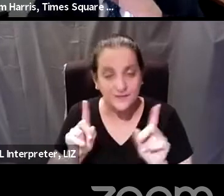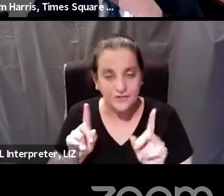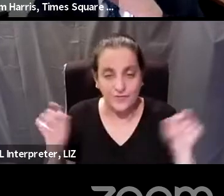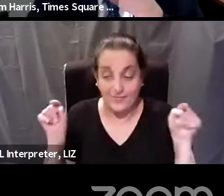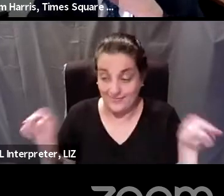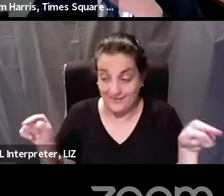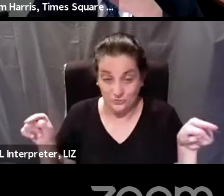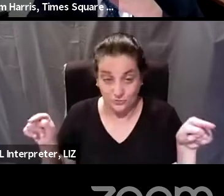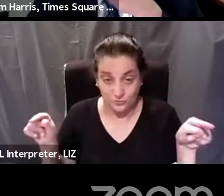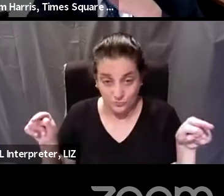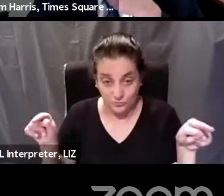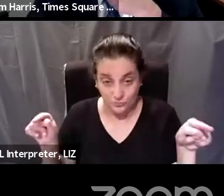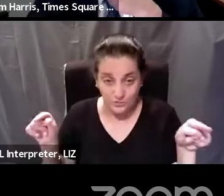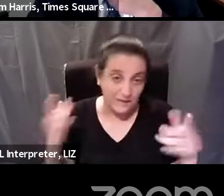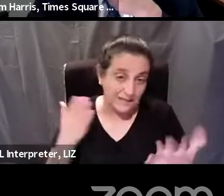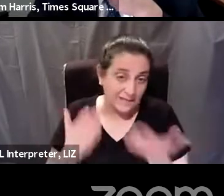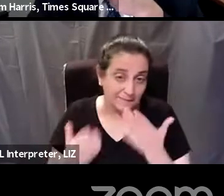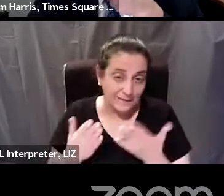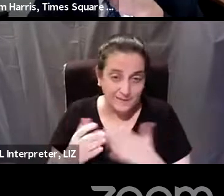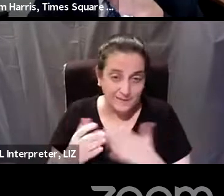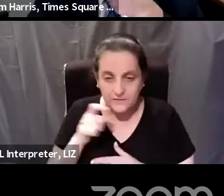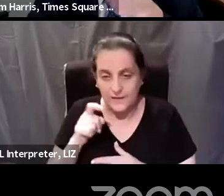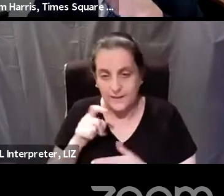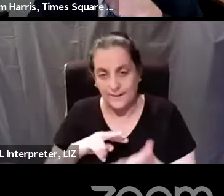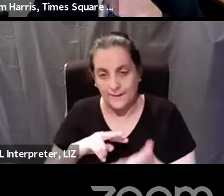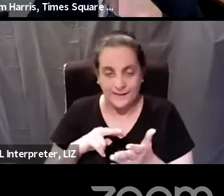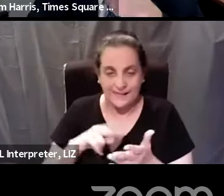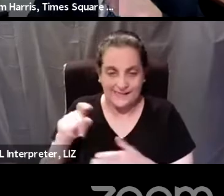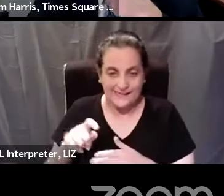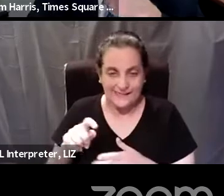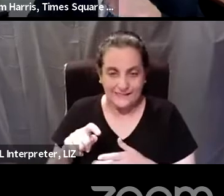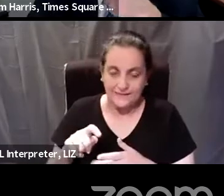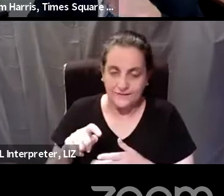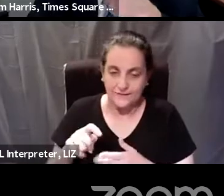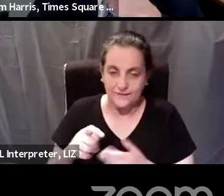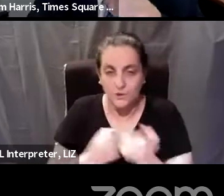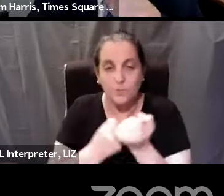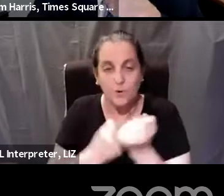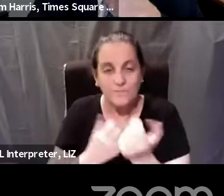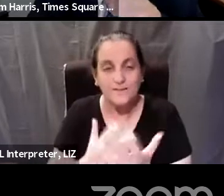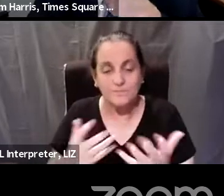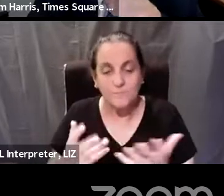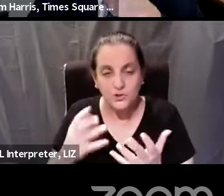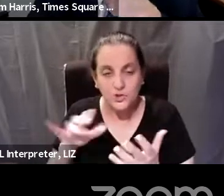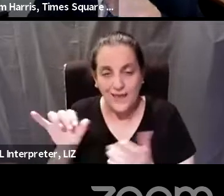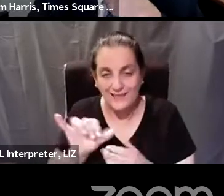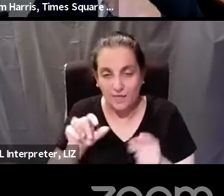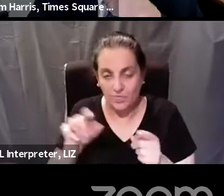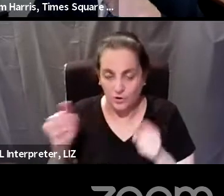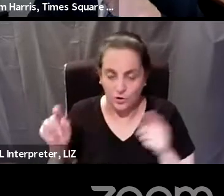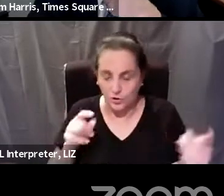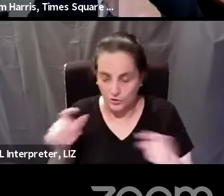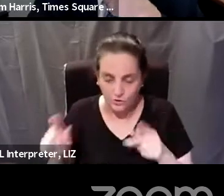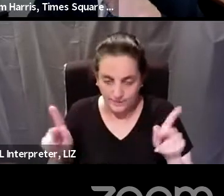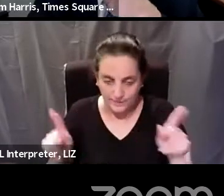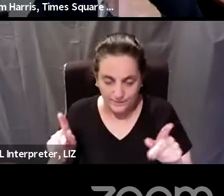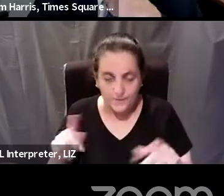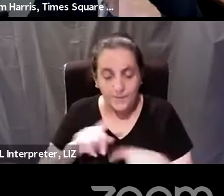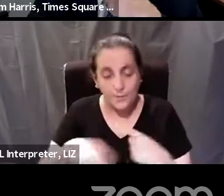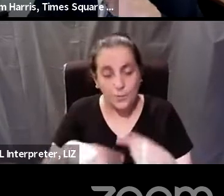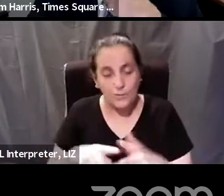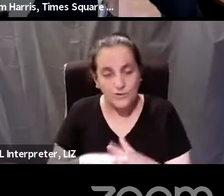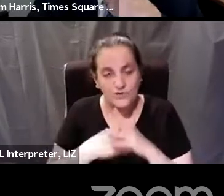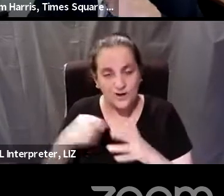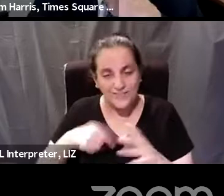not necessarily need supportive services. And it's important to know that, because as we started this conversation,